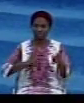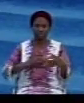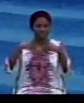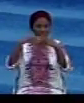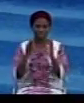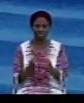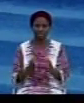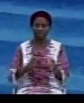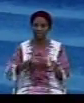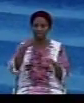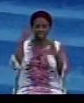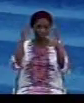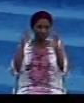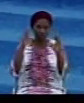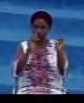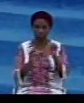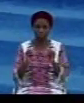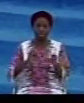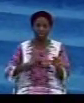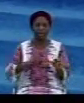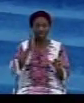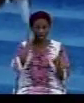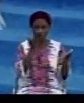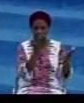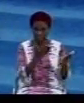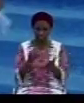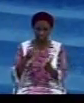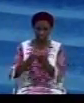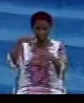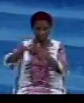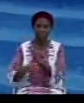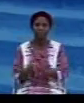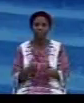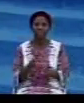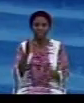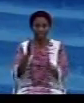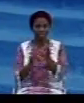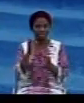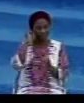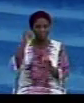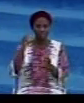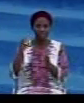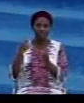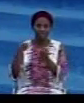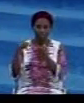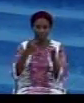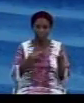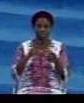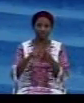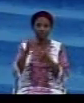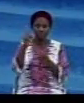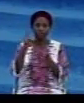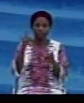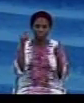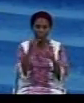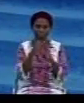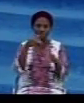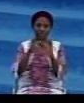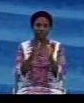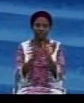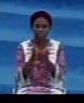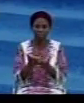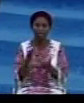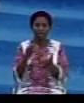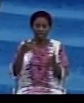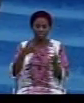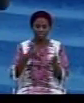time ni yen a ma ji yen mi na ma ja yen to ba mo point kan wa nu Bible emi na mo point mi jade nu Quran asajo mo nta kura wa sugbon